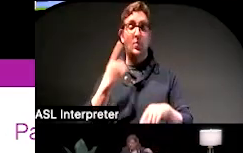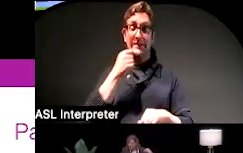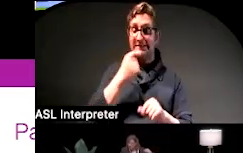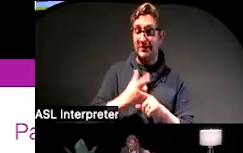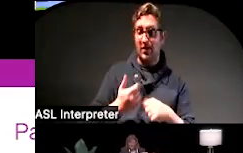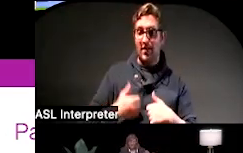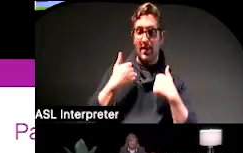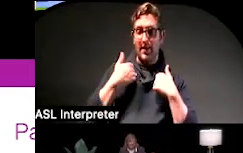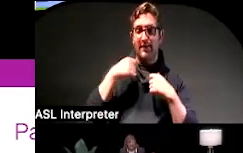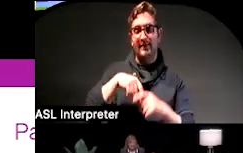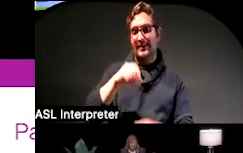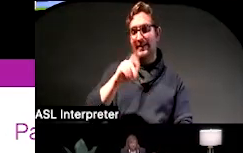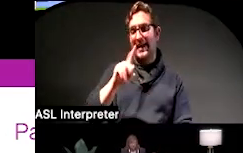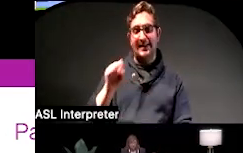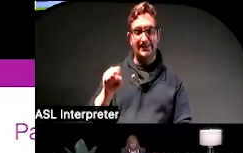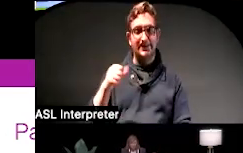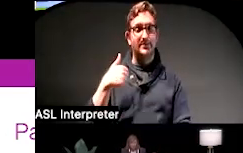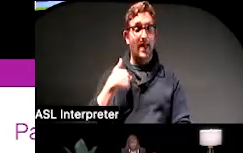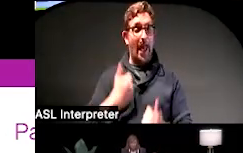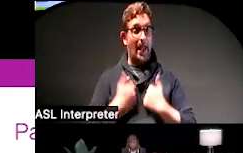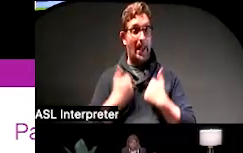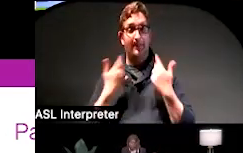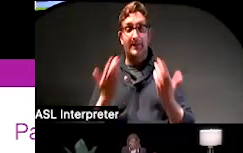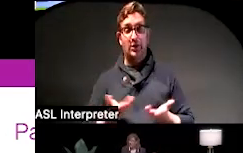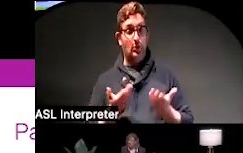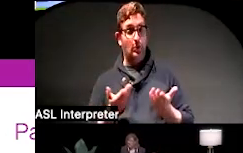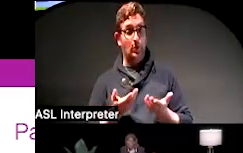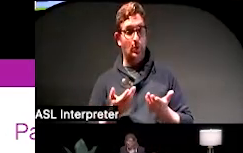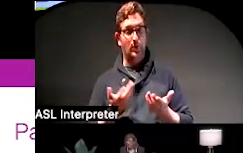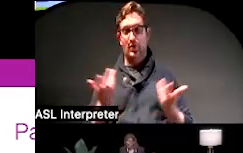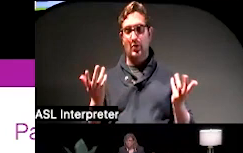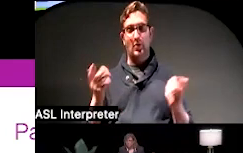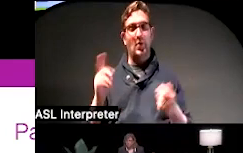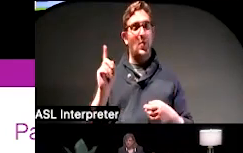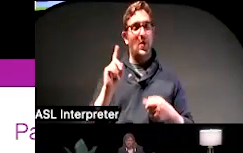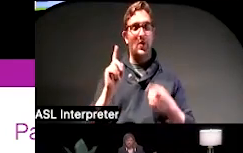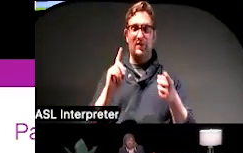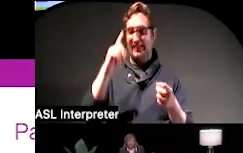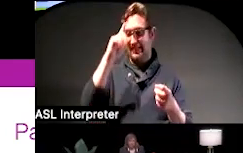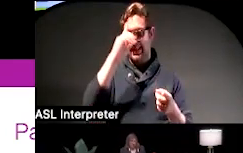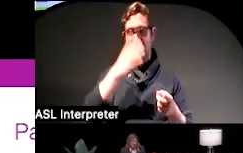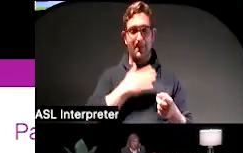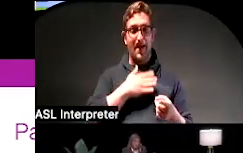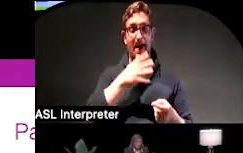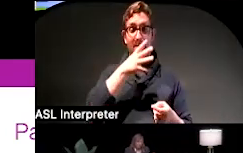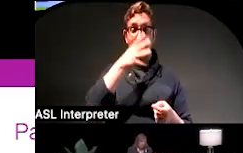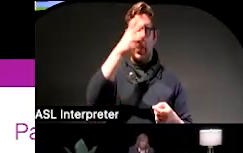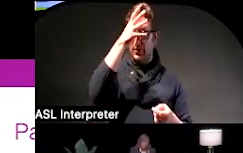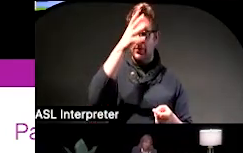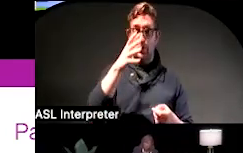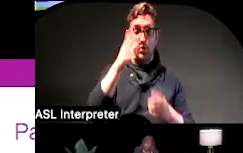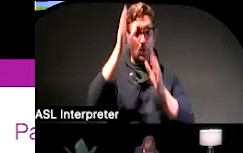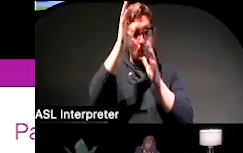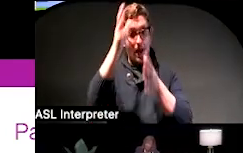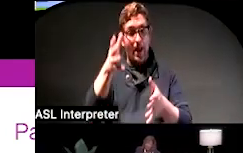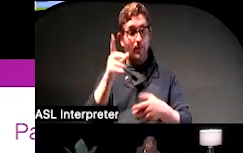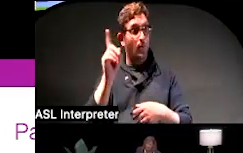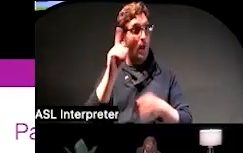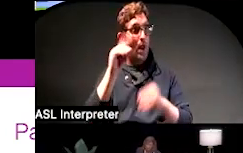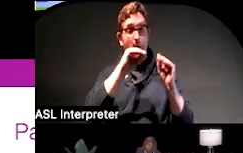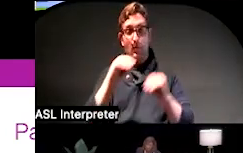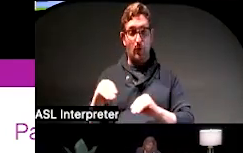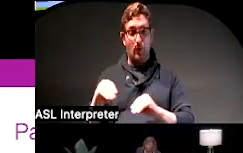in Kansas, and I live here. Where do you think my parents and grandparents chose to move when